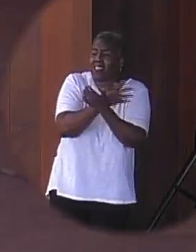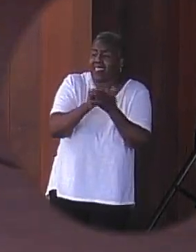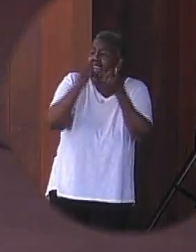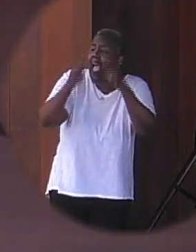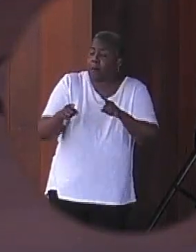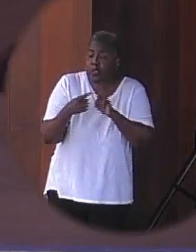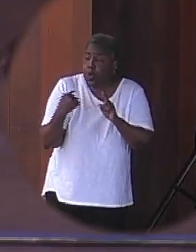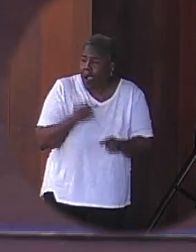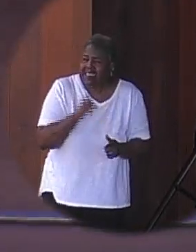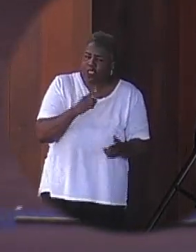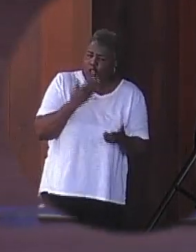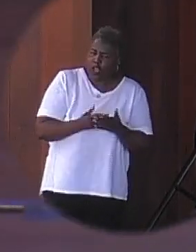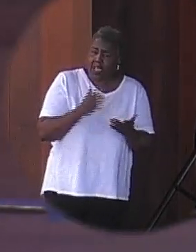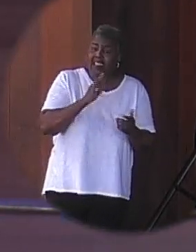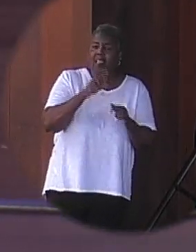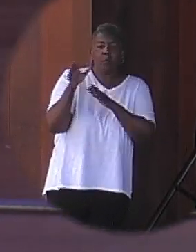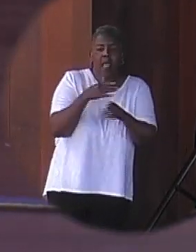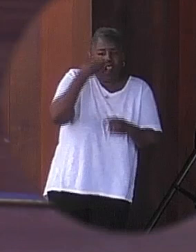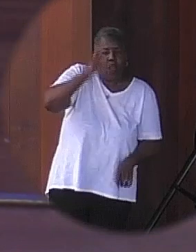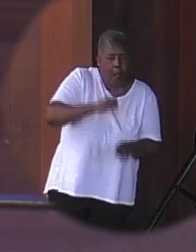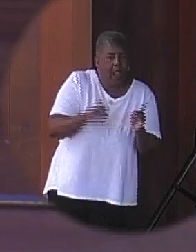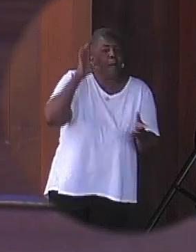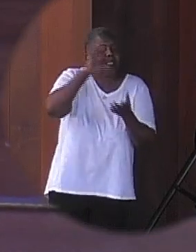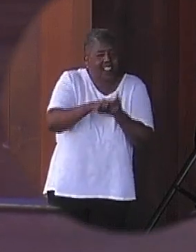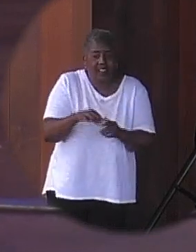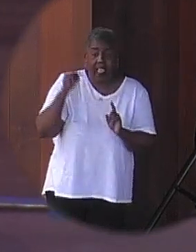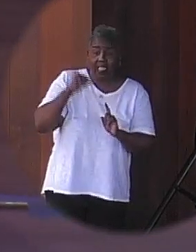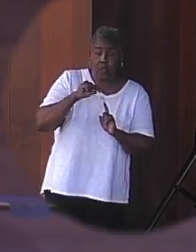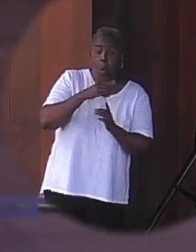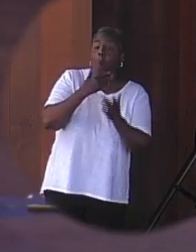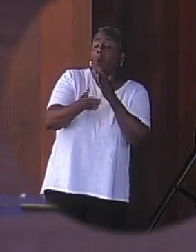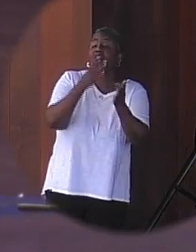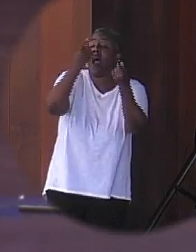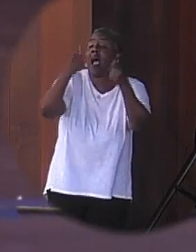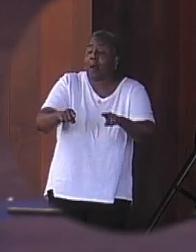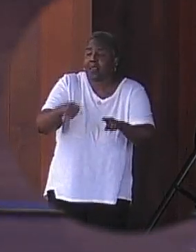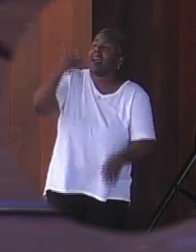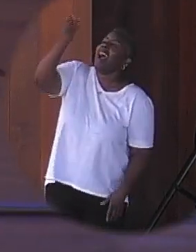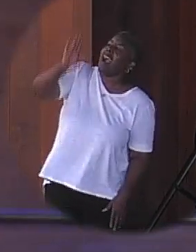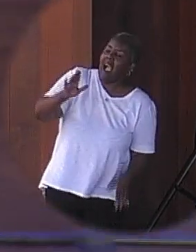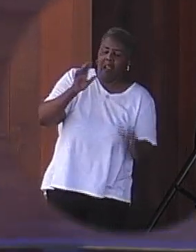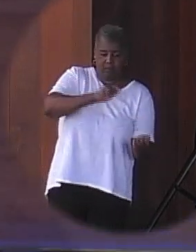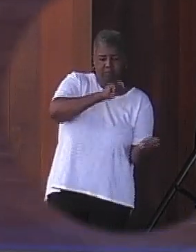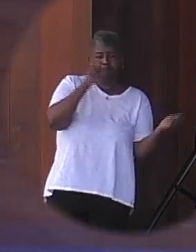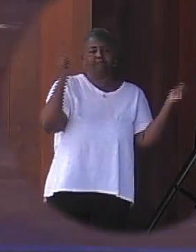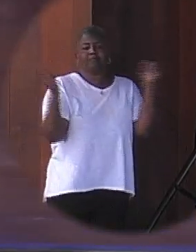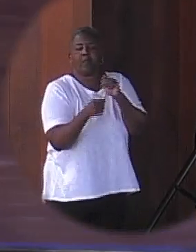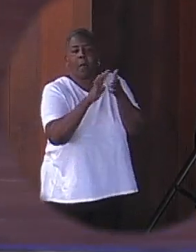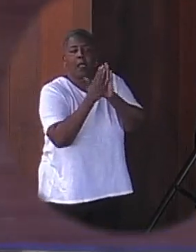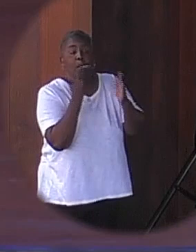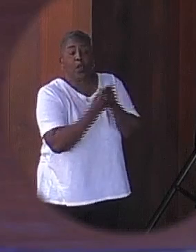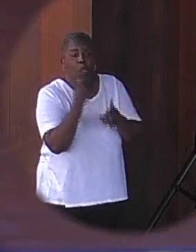that happens to us is the will of God, but I do believe this, that whatever happens to us, God can transform it for our